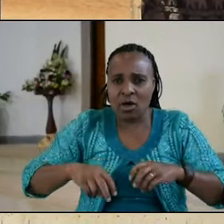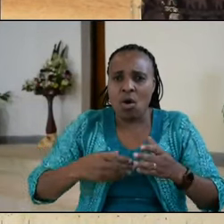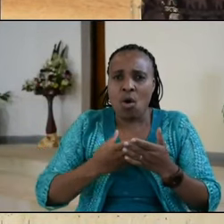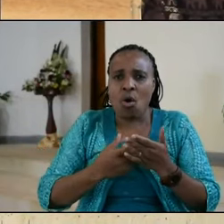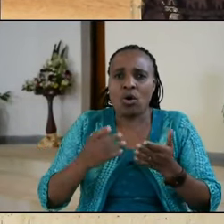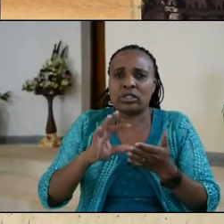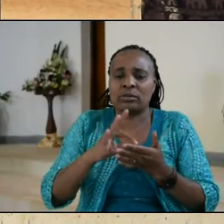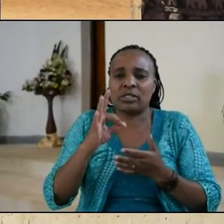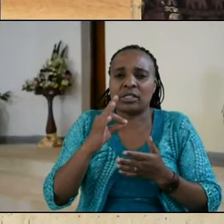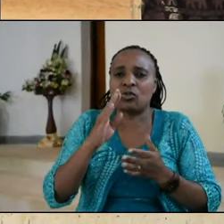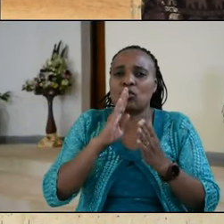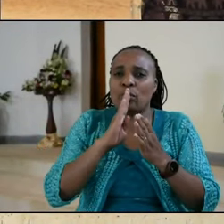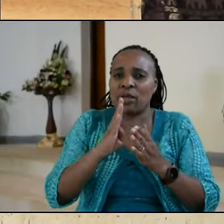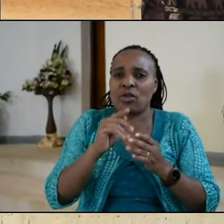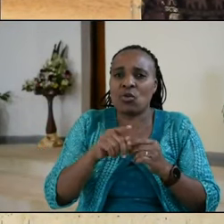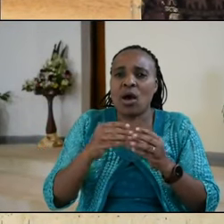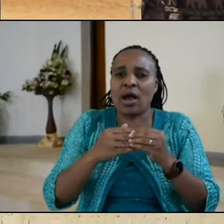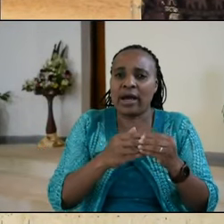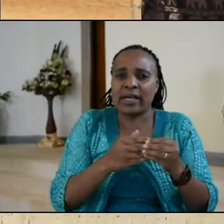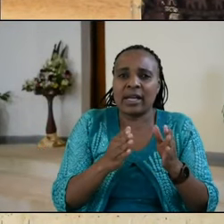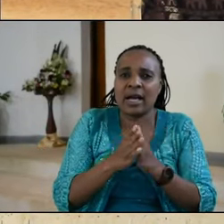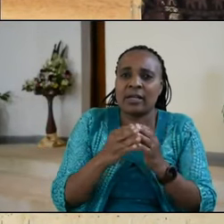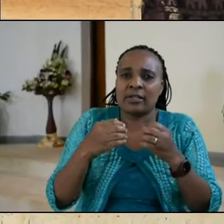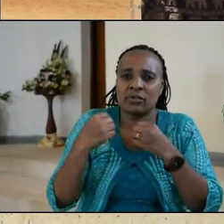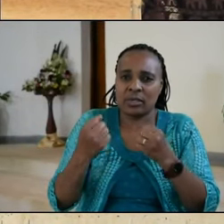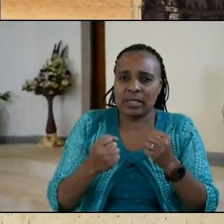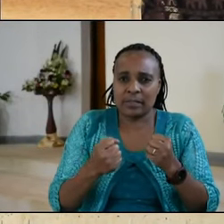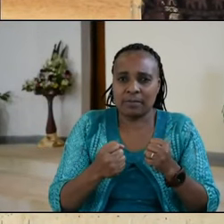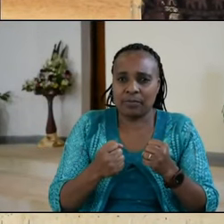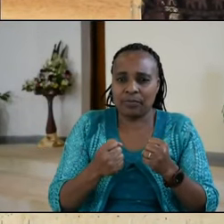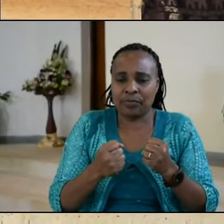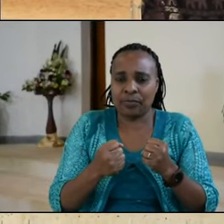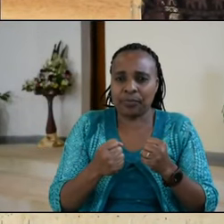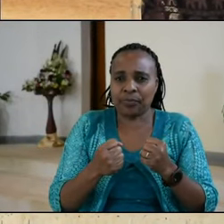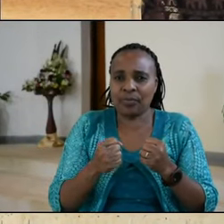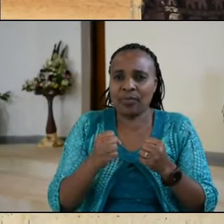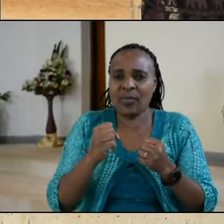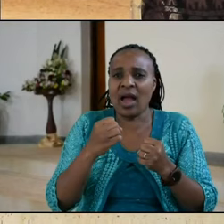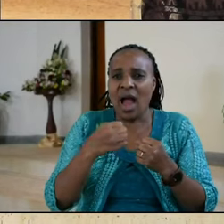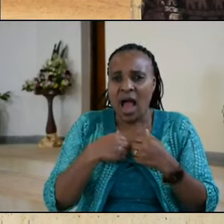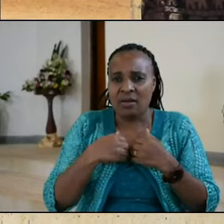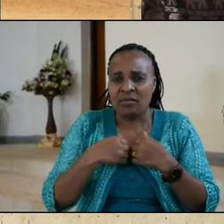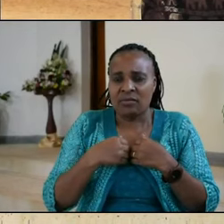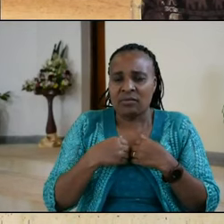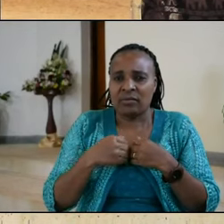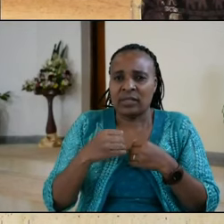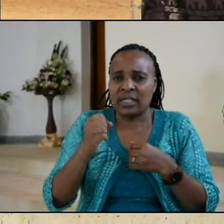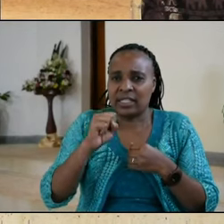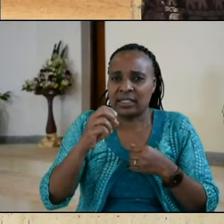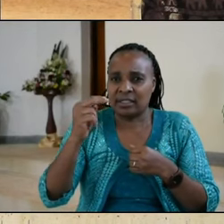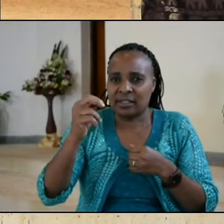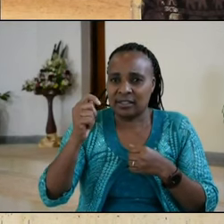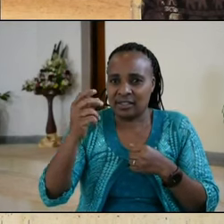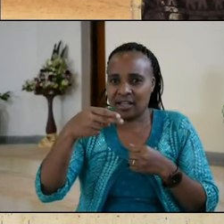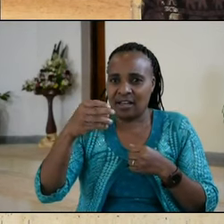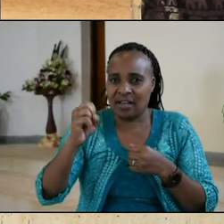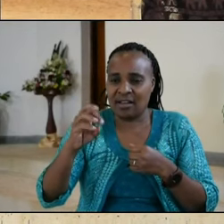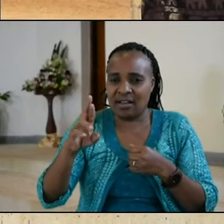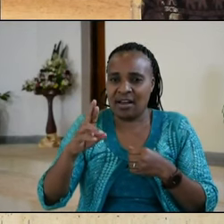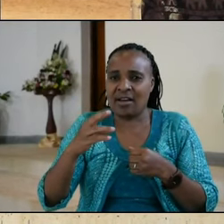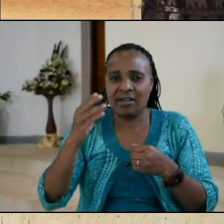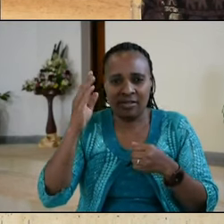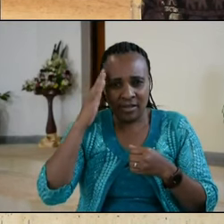Spirit to be your guide and your strength. Esther, I sense that we have actually covered the language,